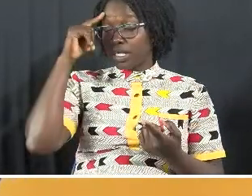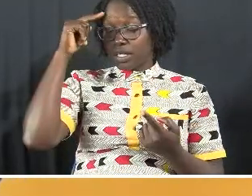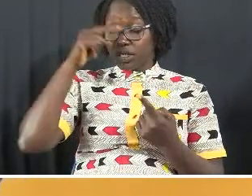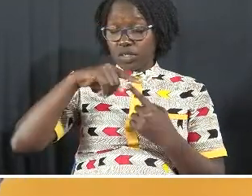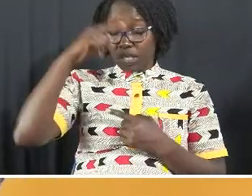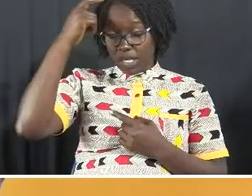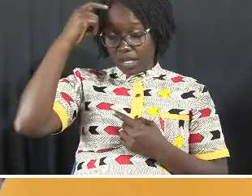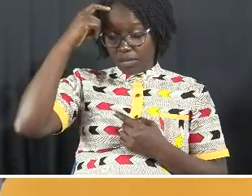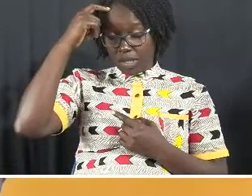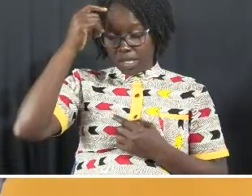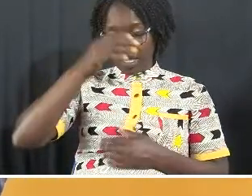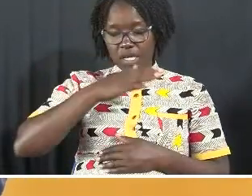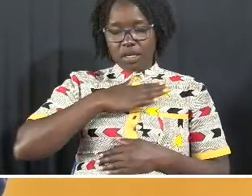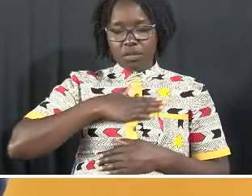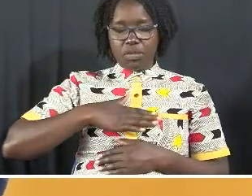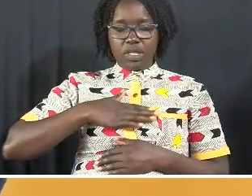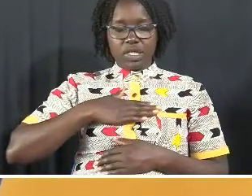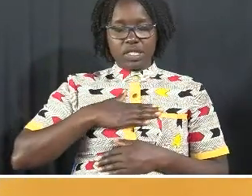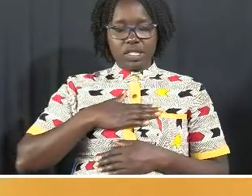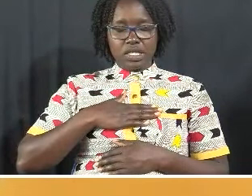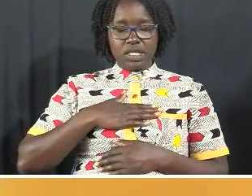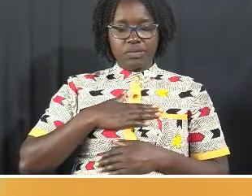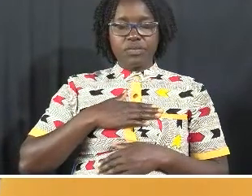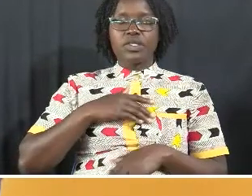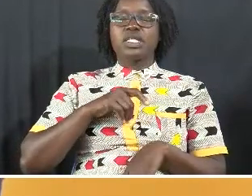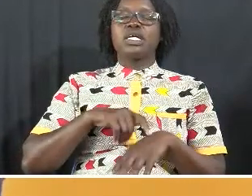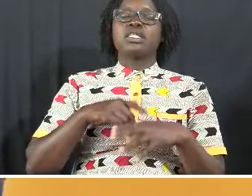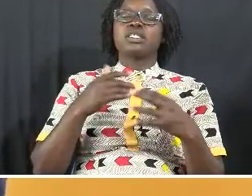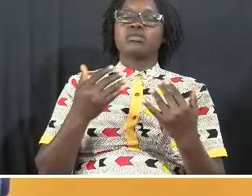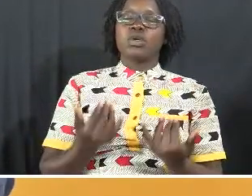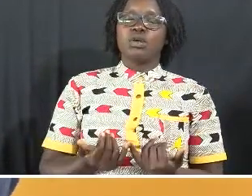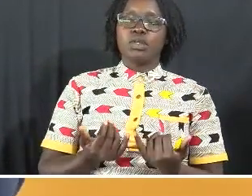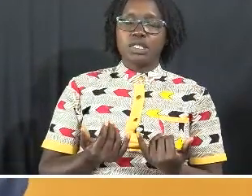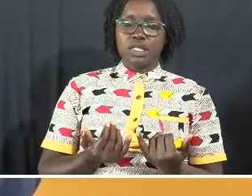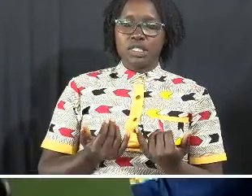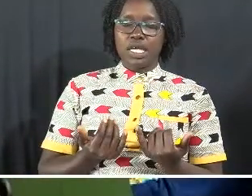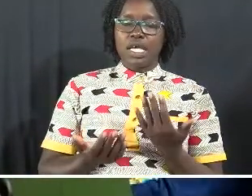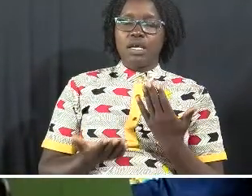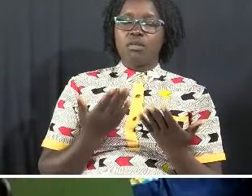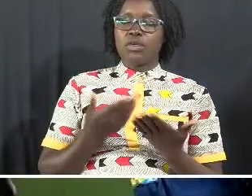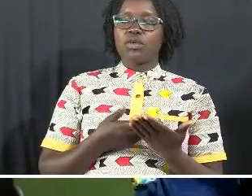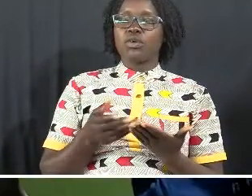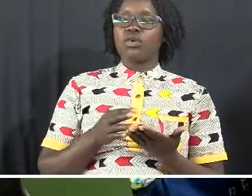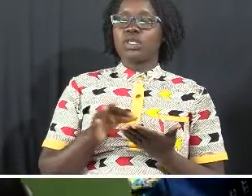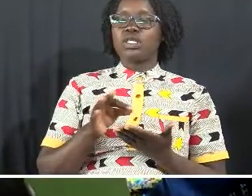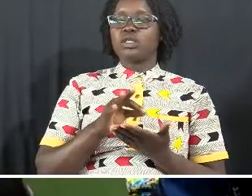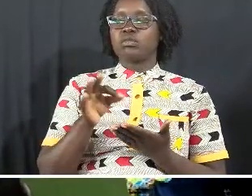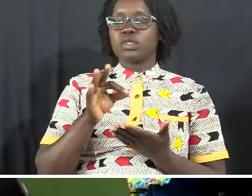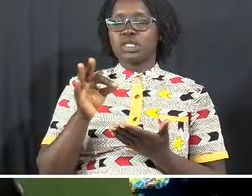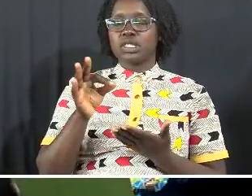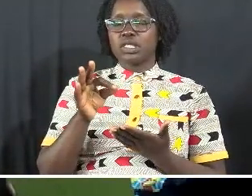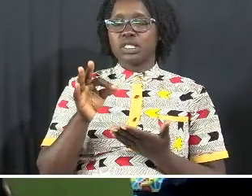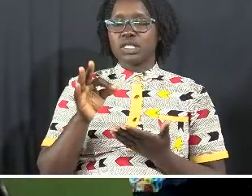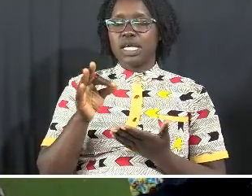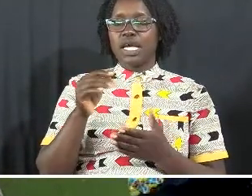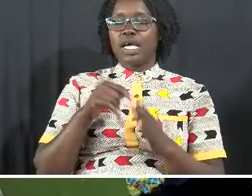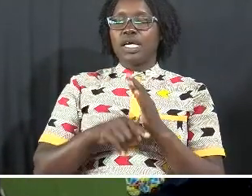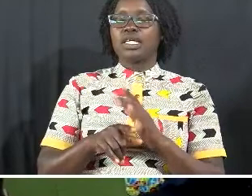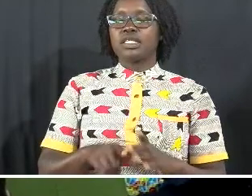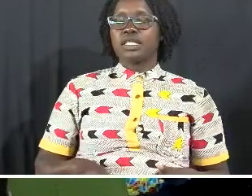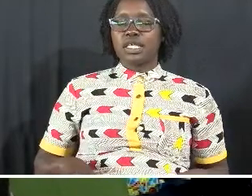mind. Please, at this moment, may your Holy Spirit enter their